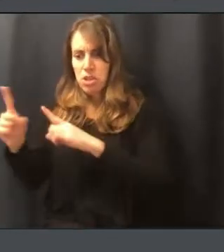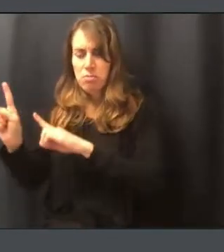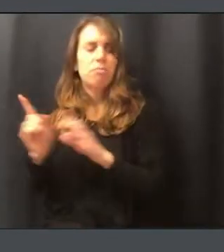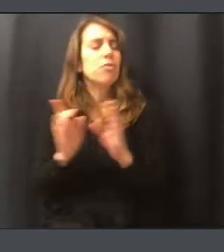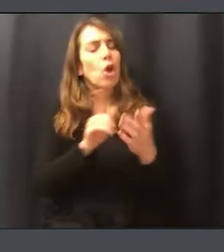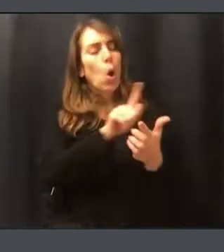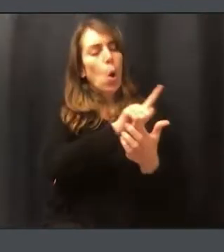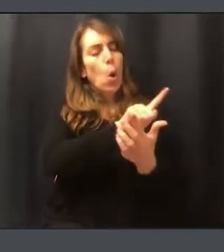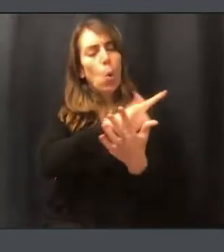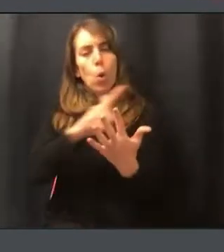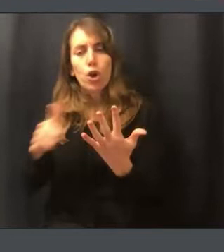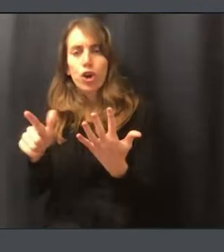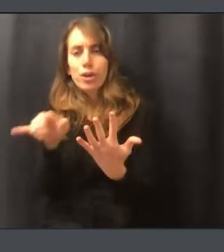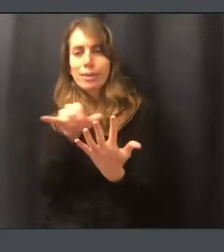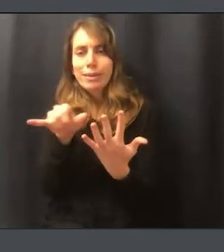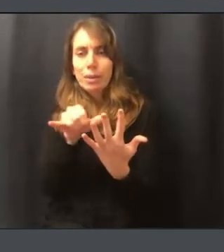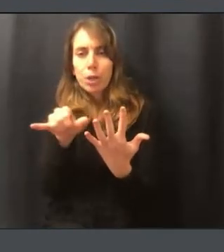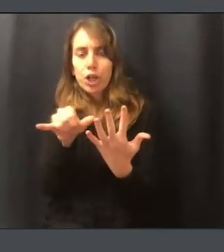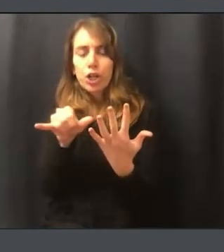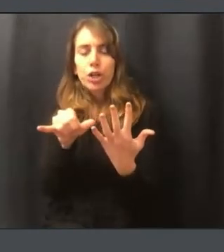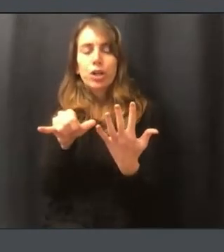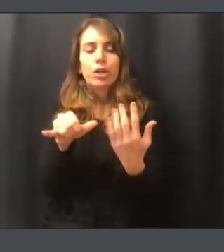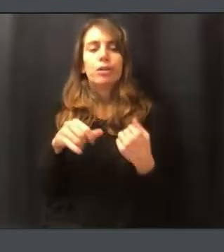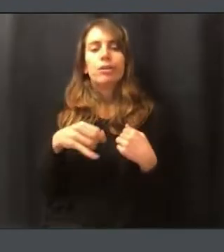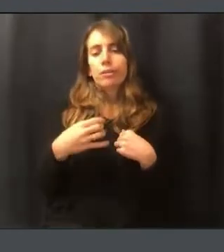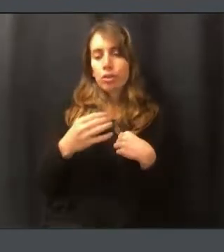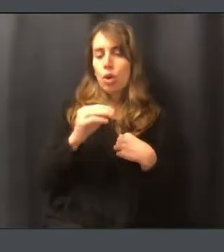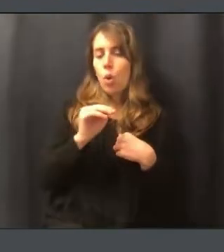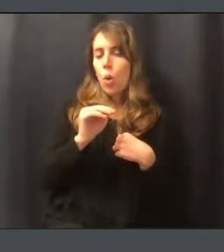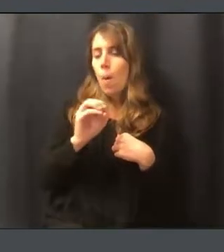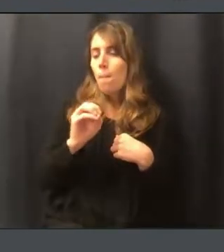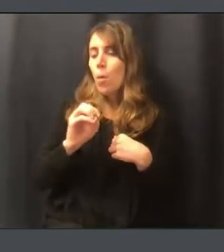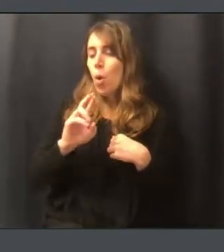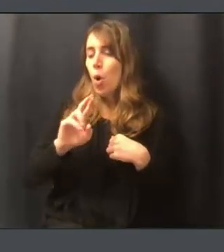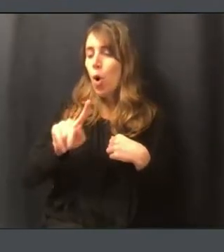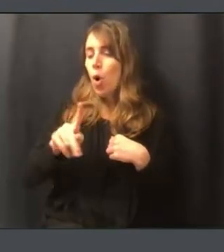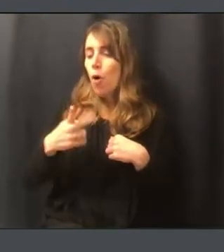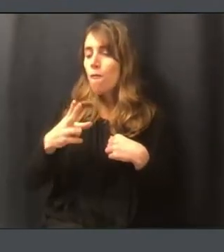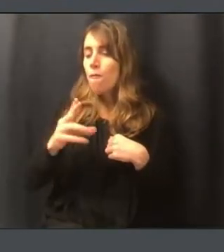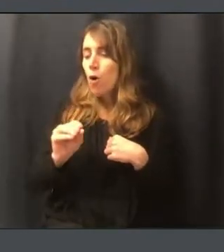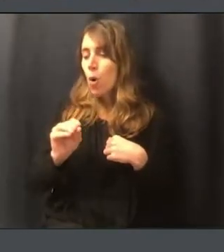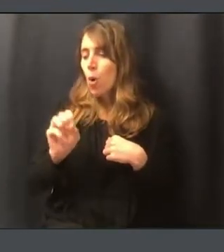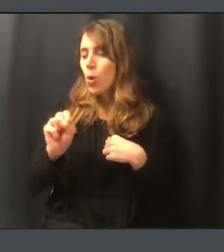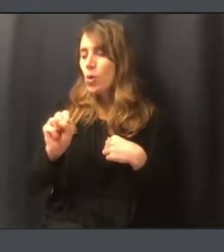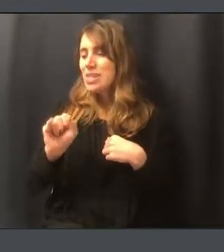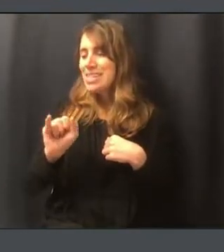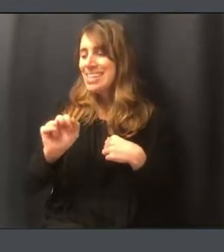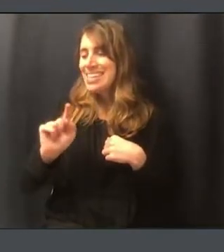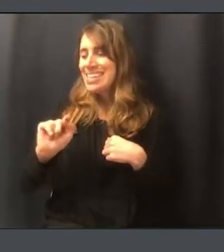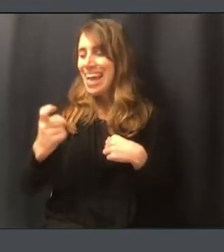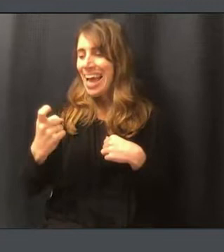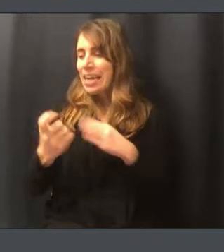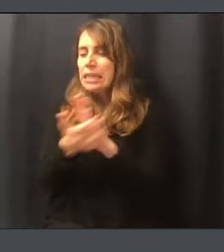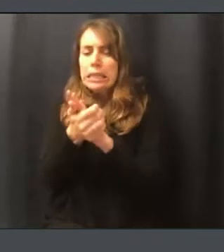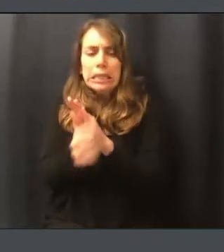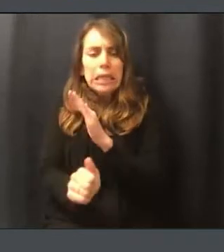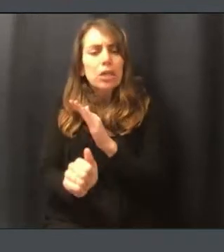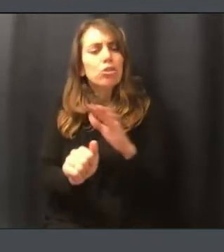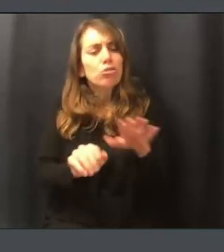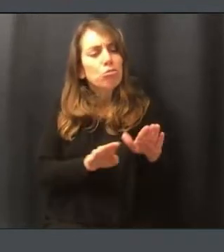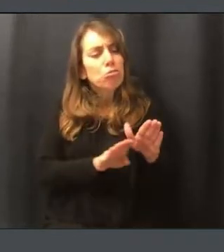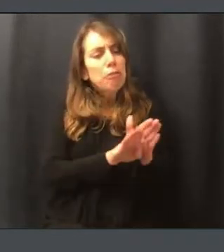too, different types of morphosyntactical skills, but the rate tends to be different relative to monolinguals,